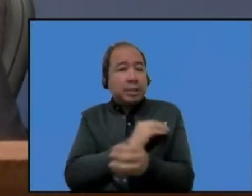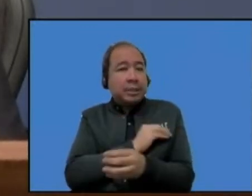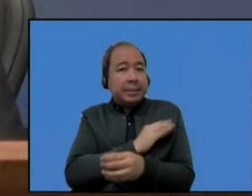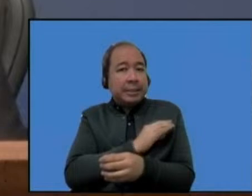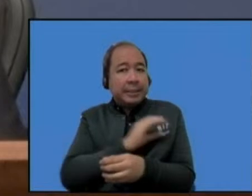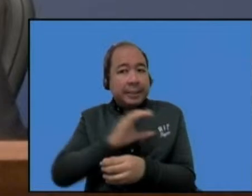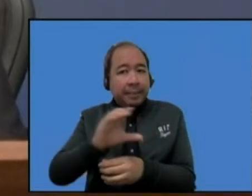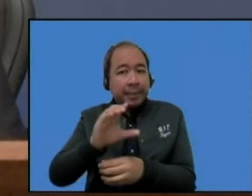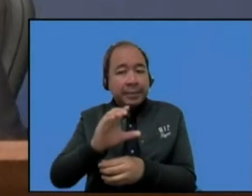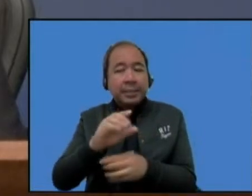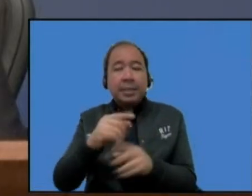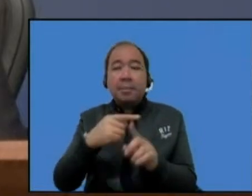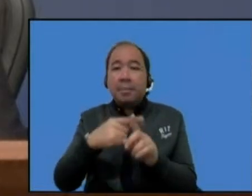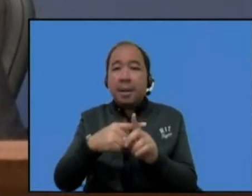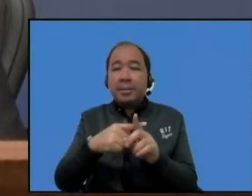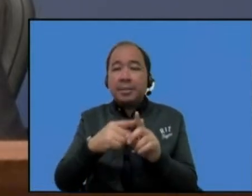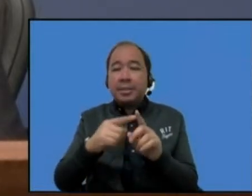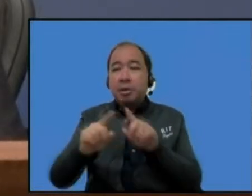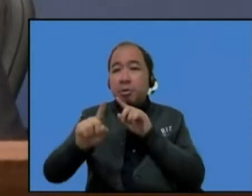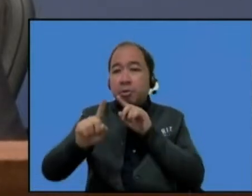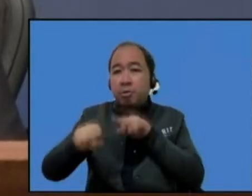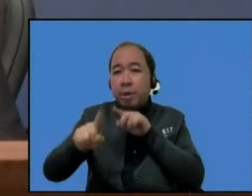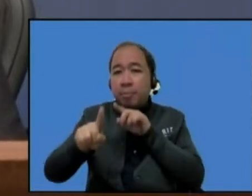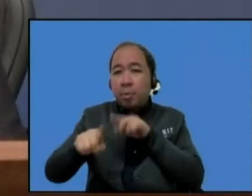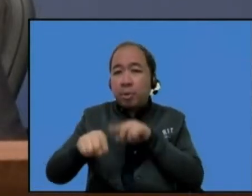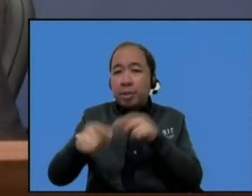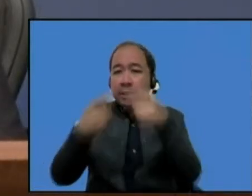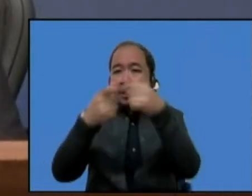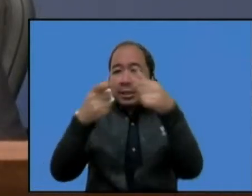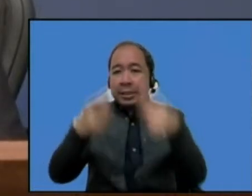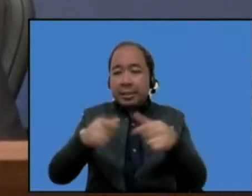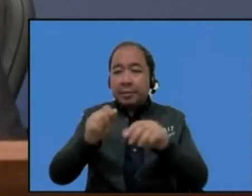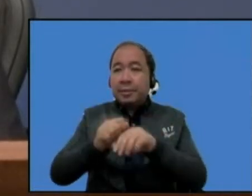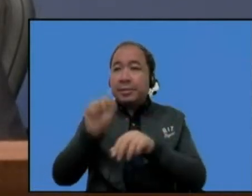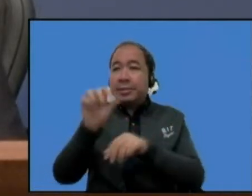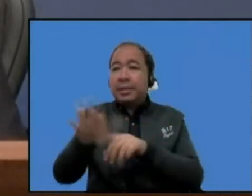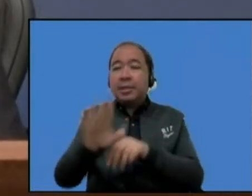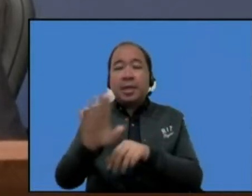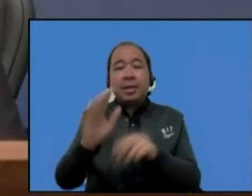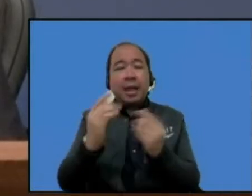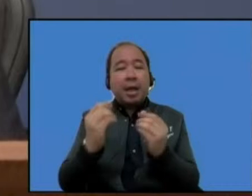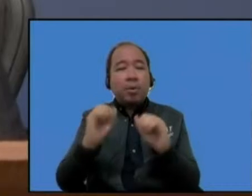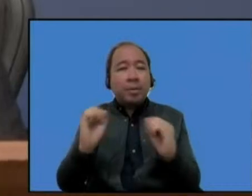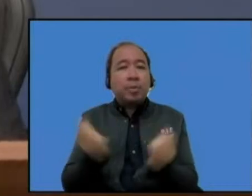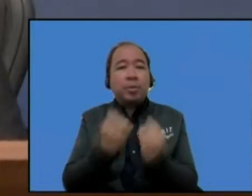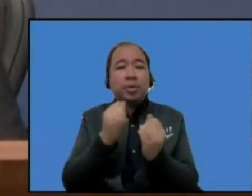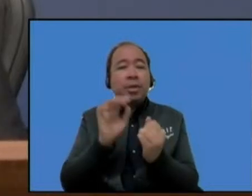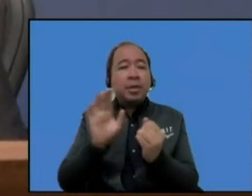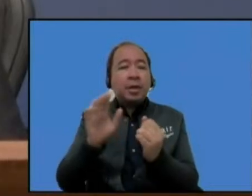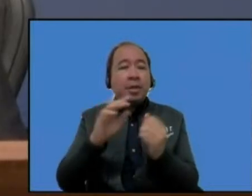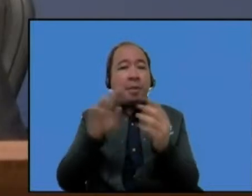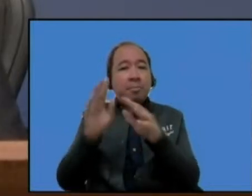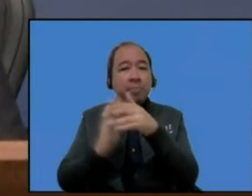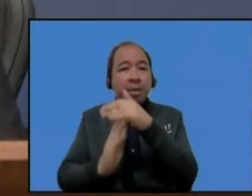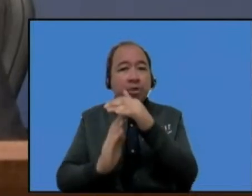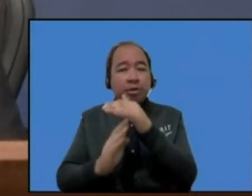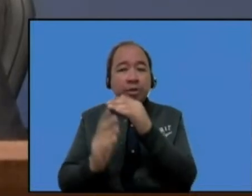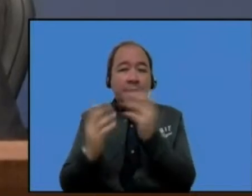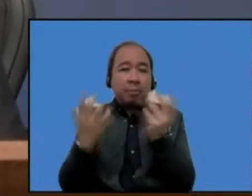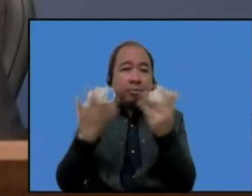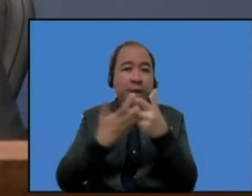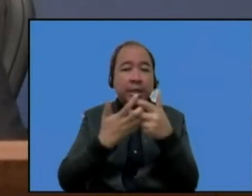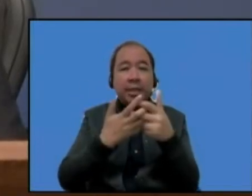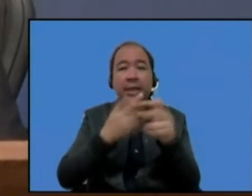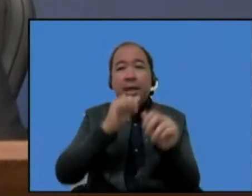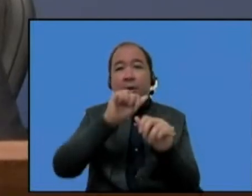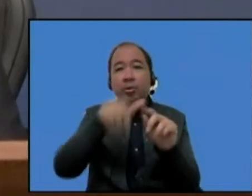and reporting on the implementation of migration-related sustainable development goals at